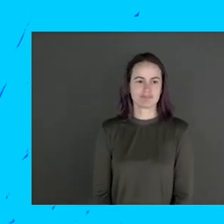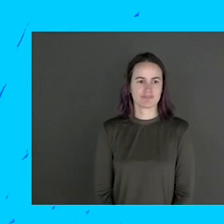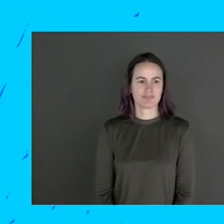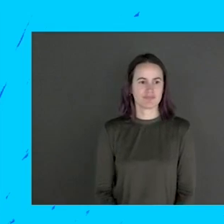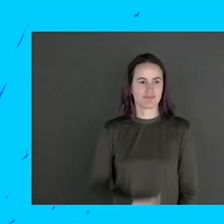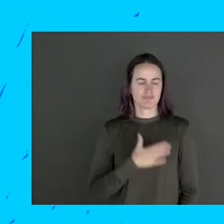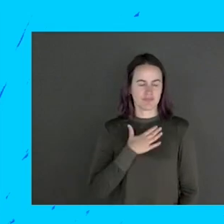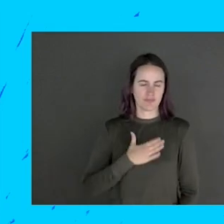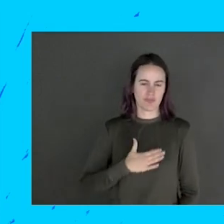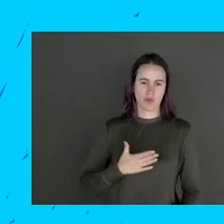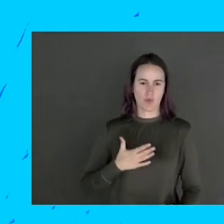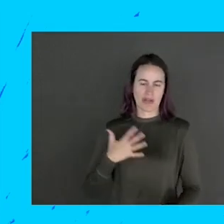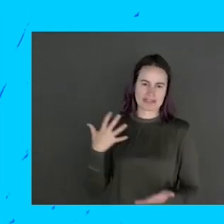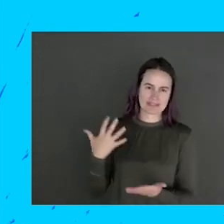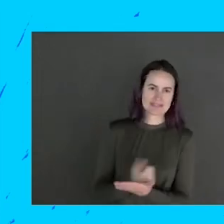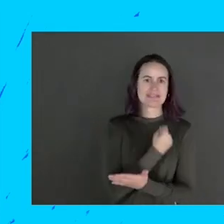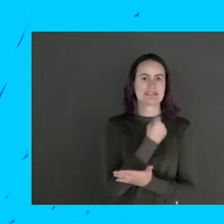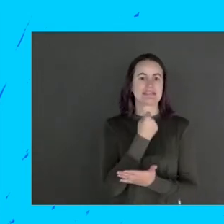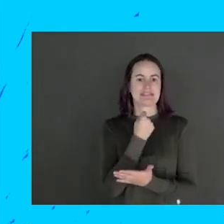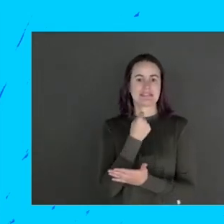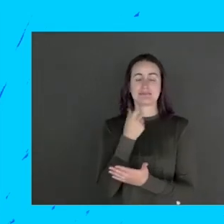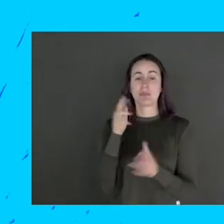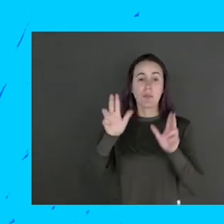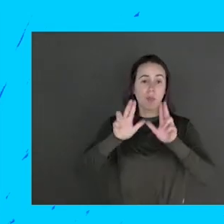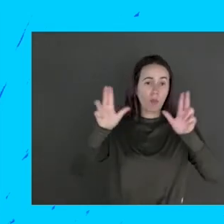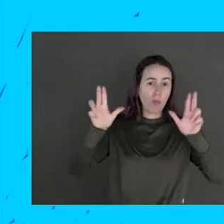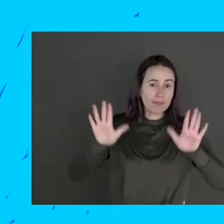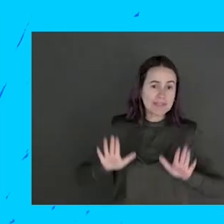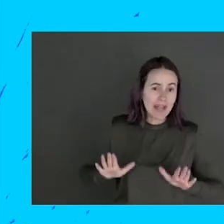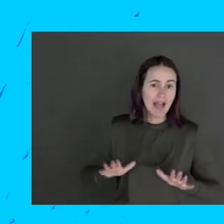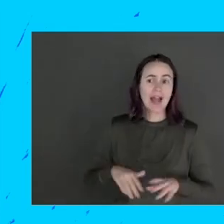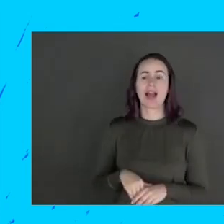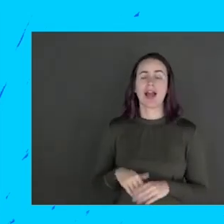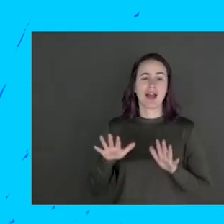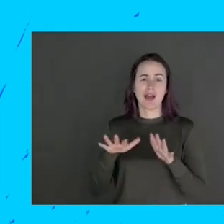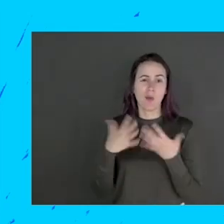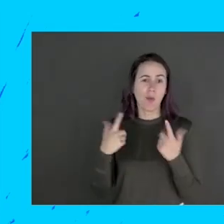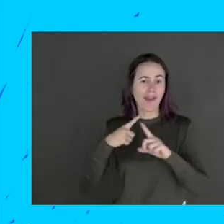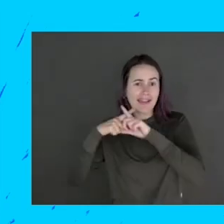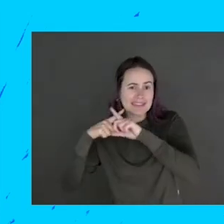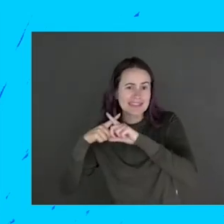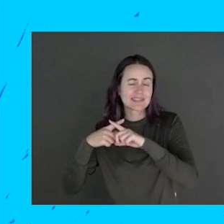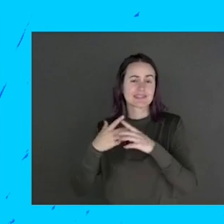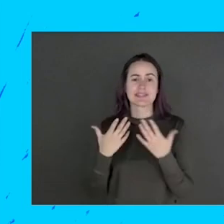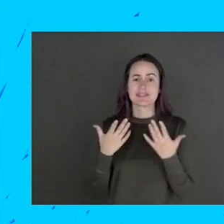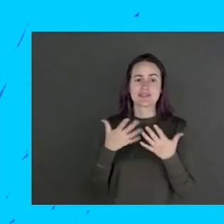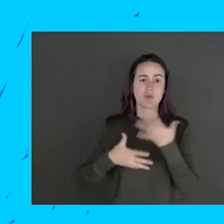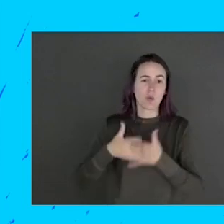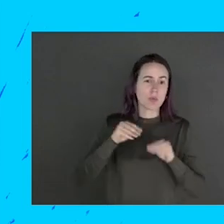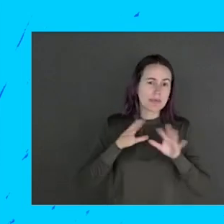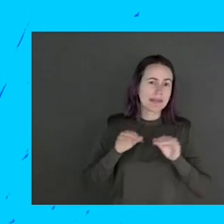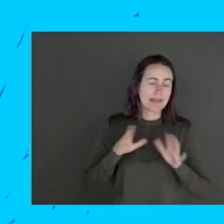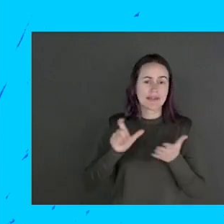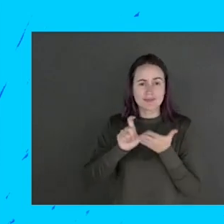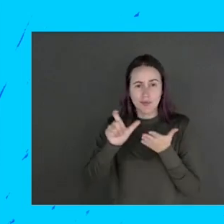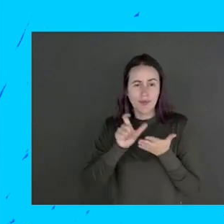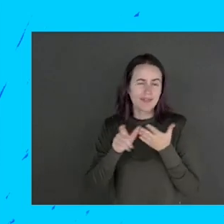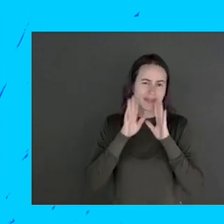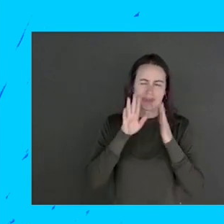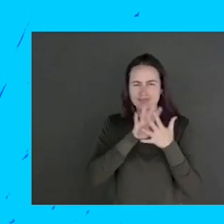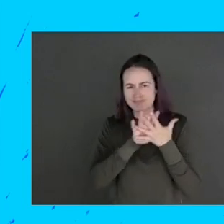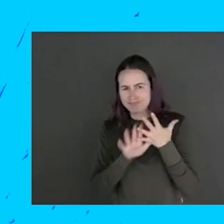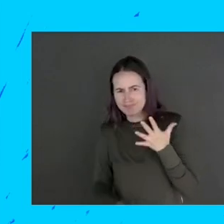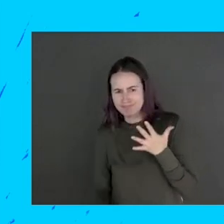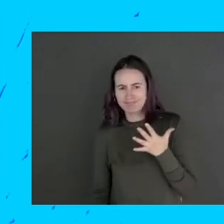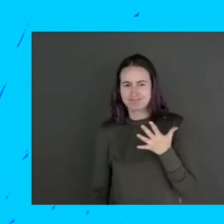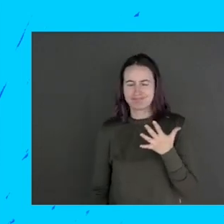advantage of the space, whether it's through your website or X or any other platform that we use to ensure that you are